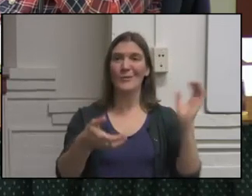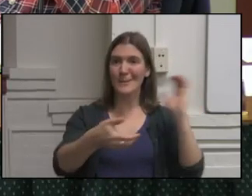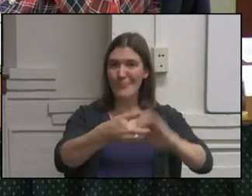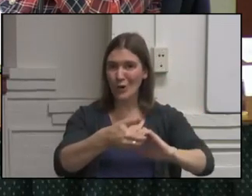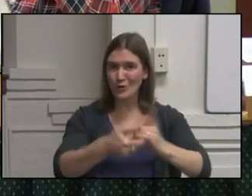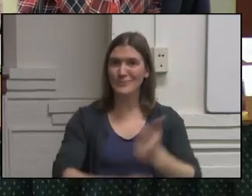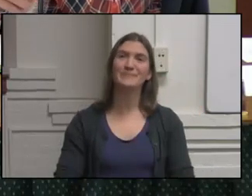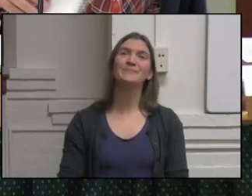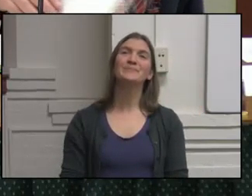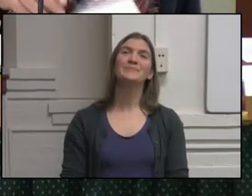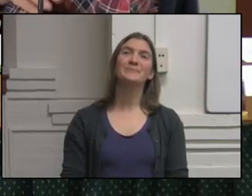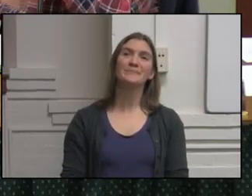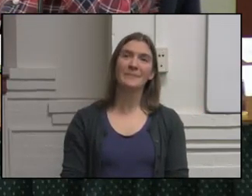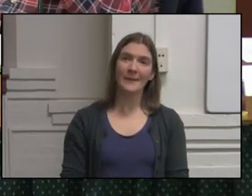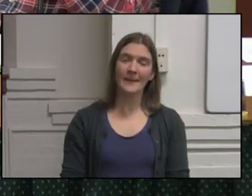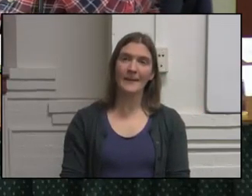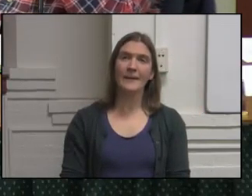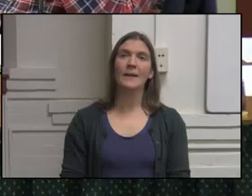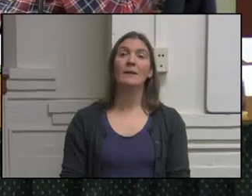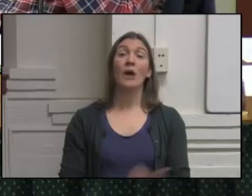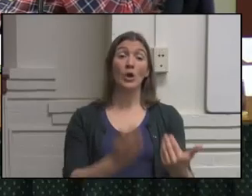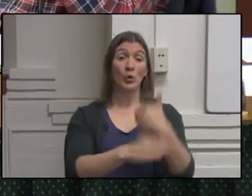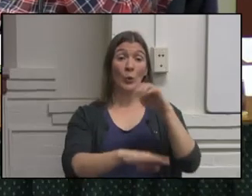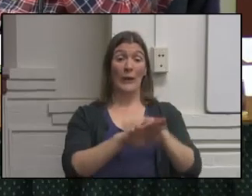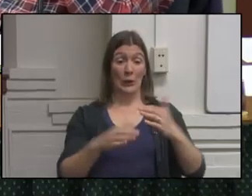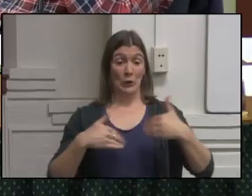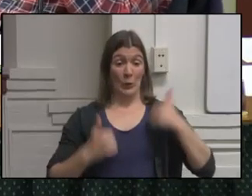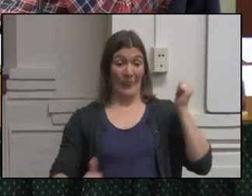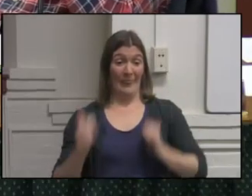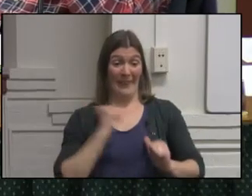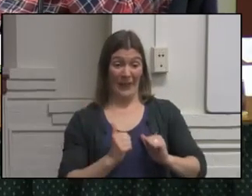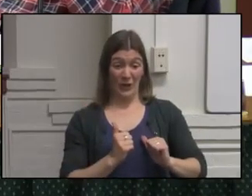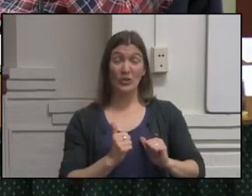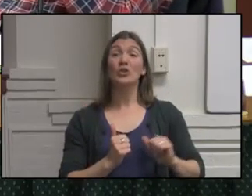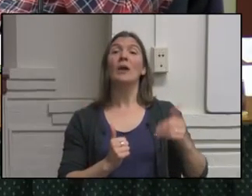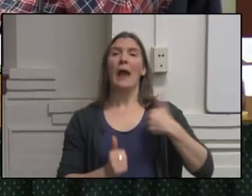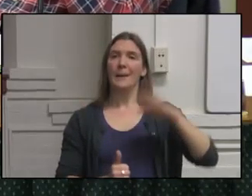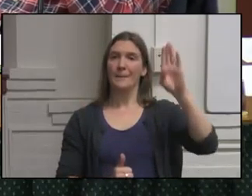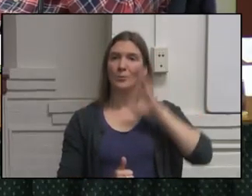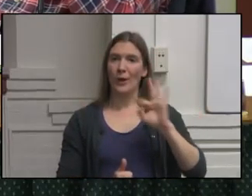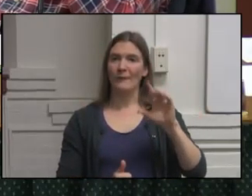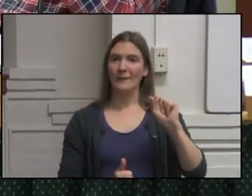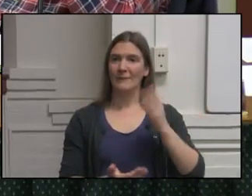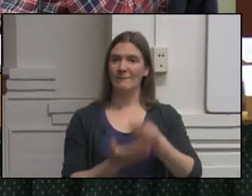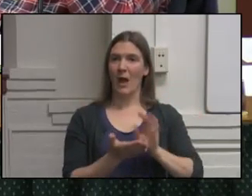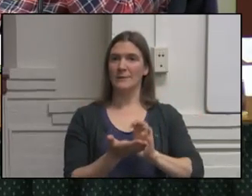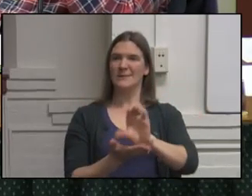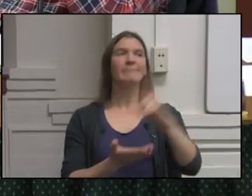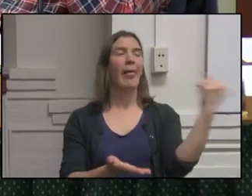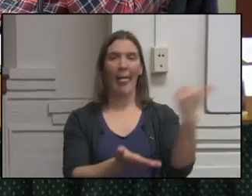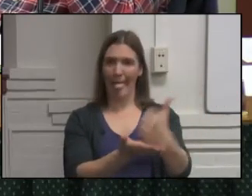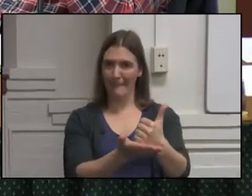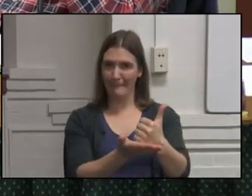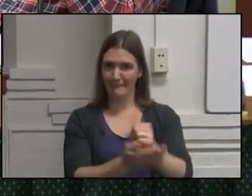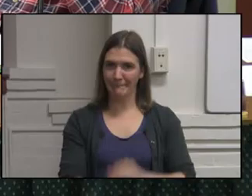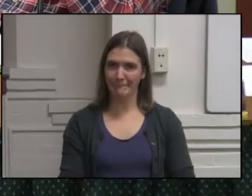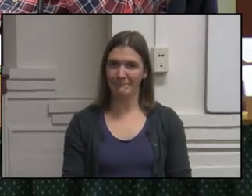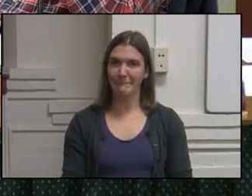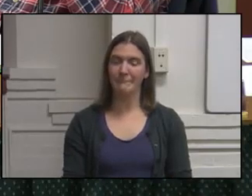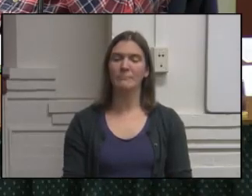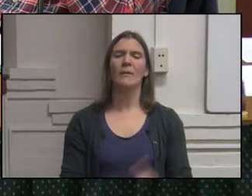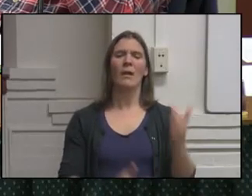partnerships. The New England Youth Theater received some brownfield funds, and they helped